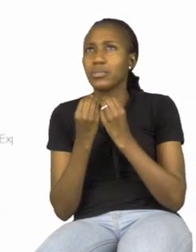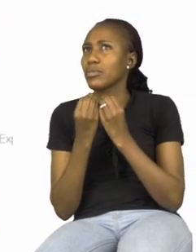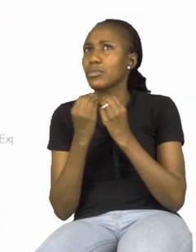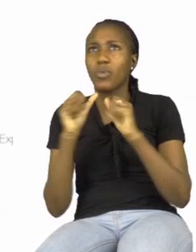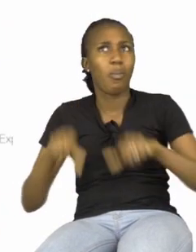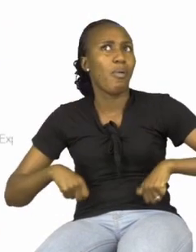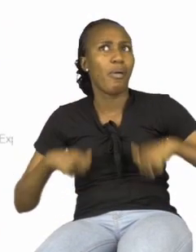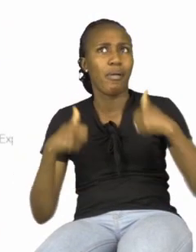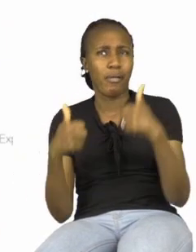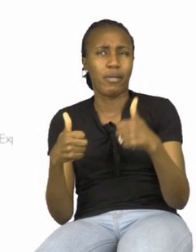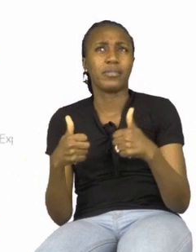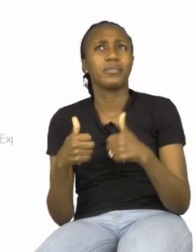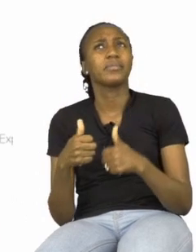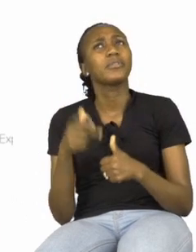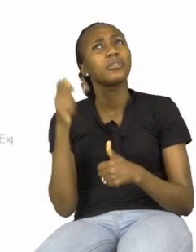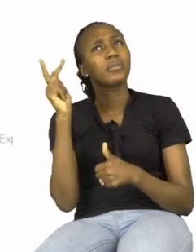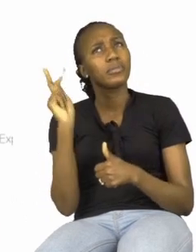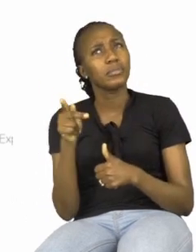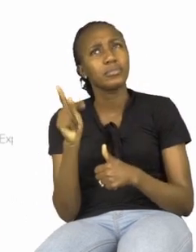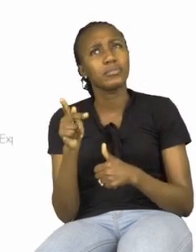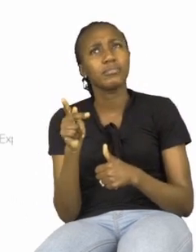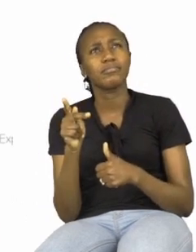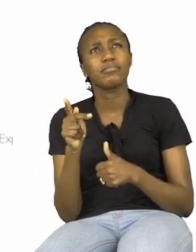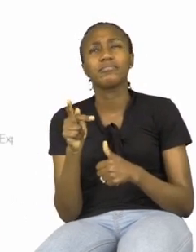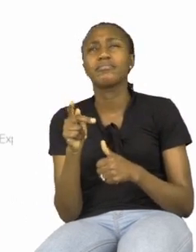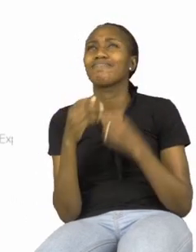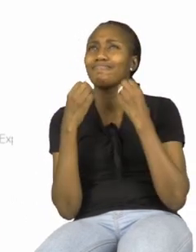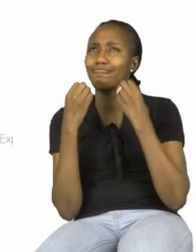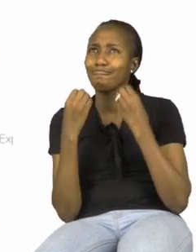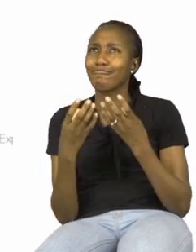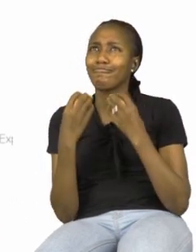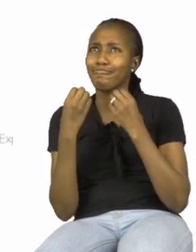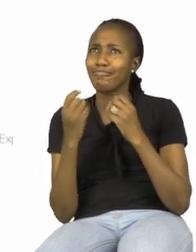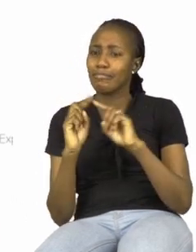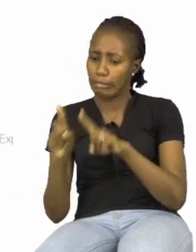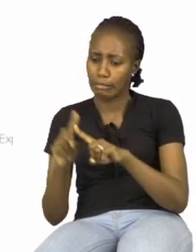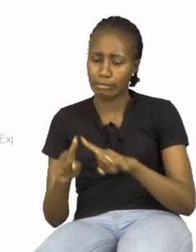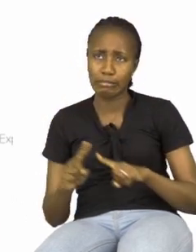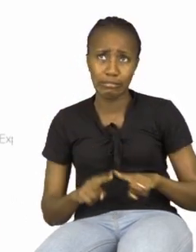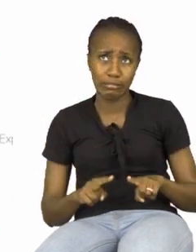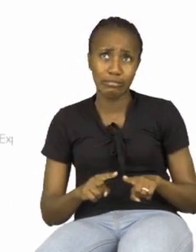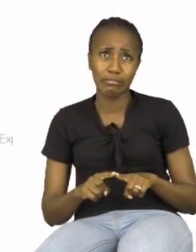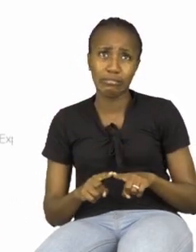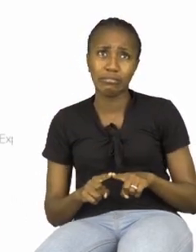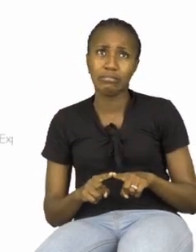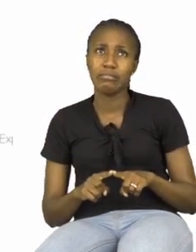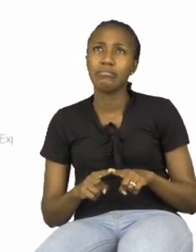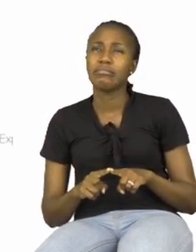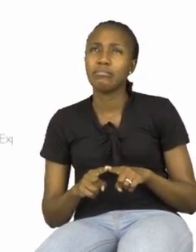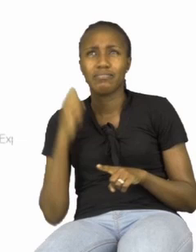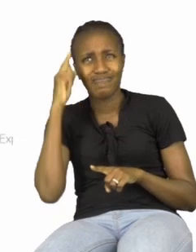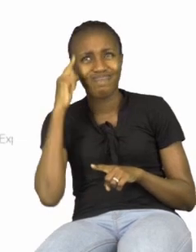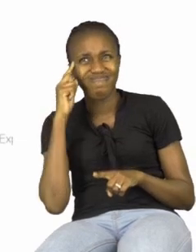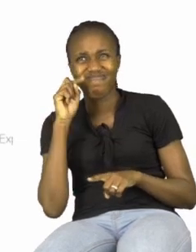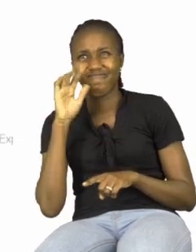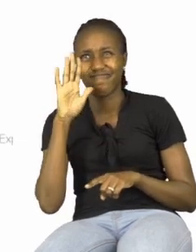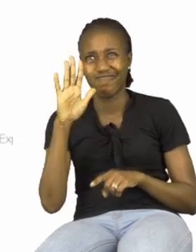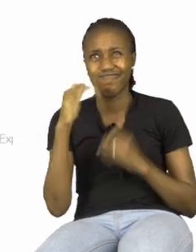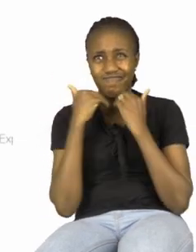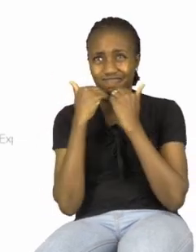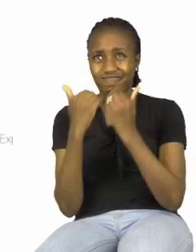But that doesn't just, so there are various facets. I've kind of looked at 5 areas which I think is quite